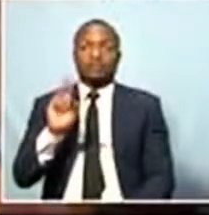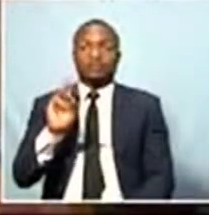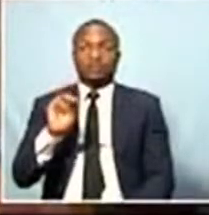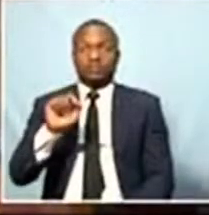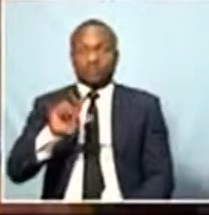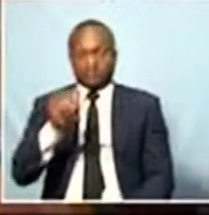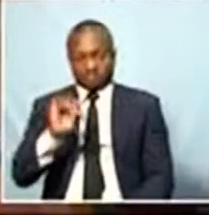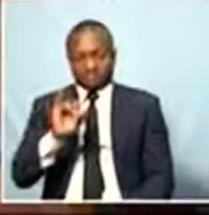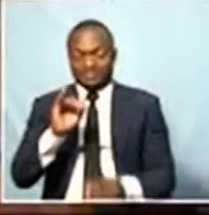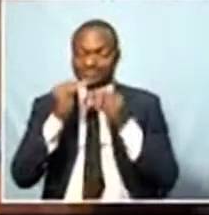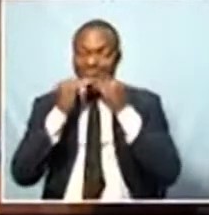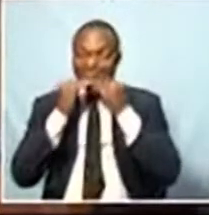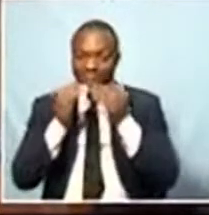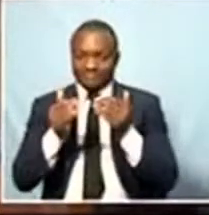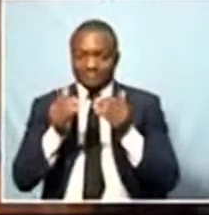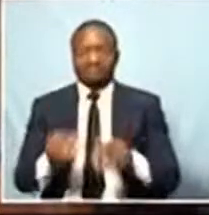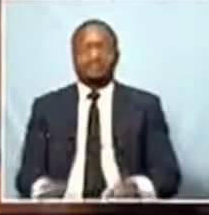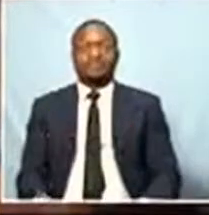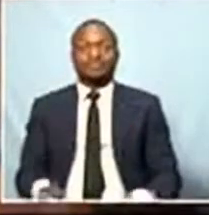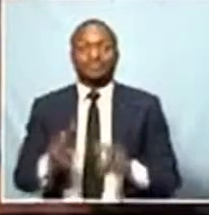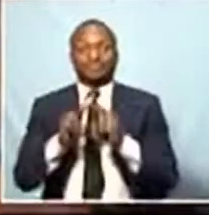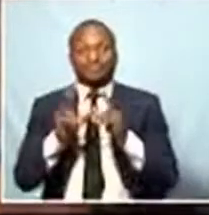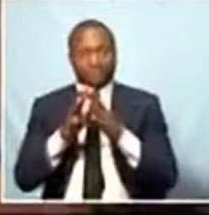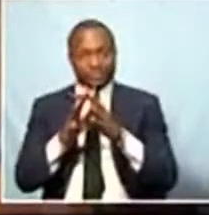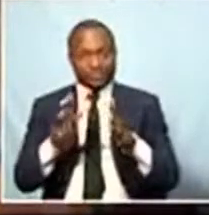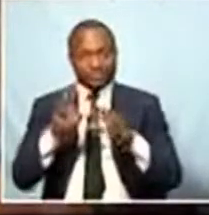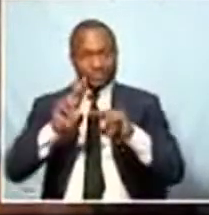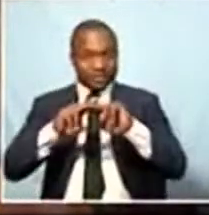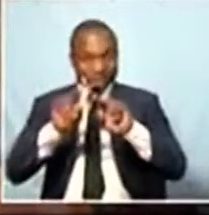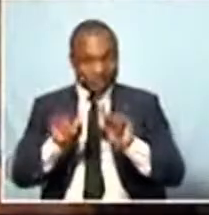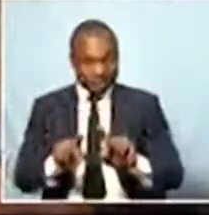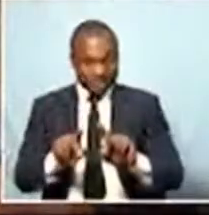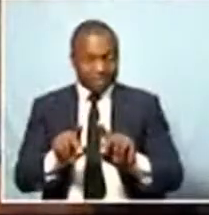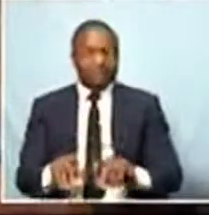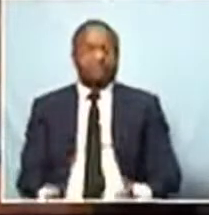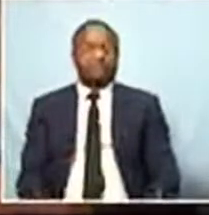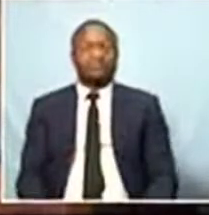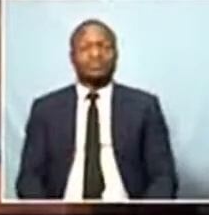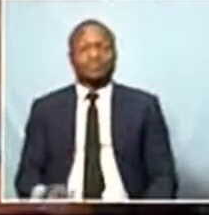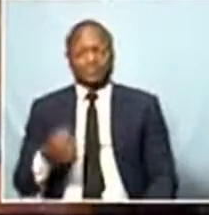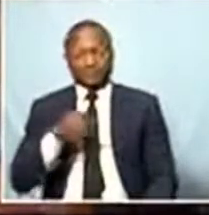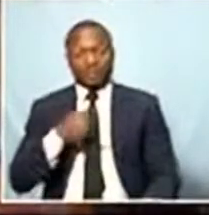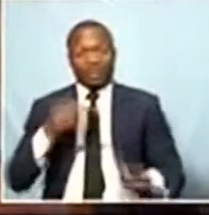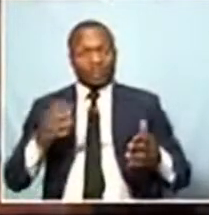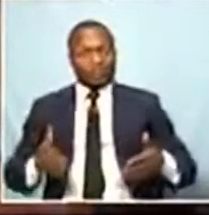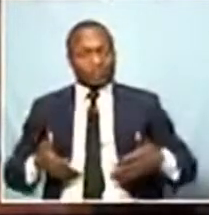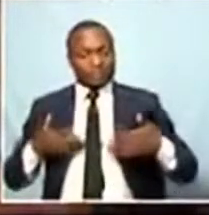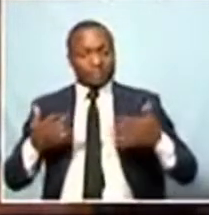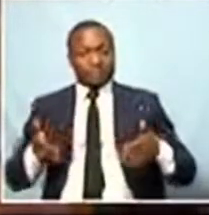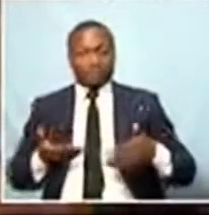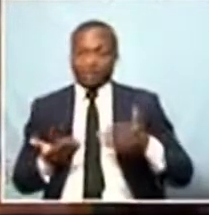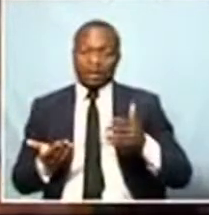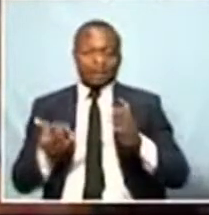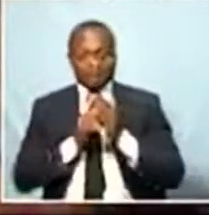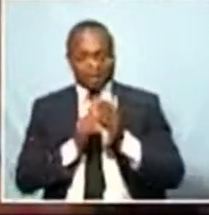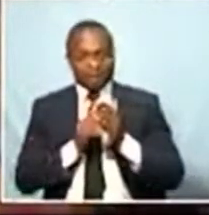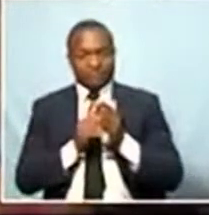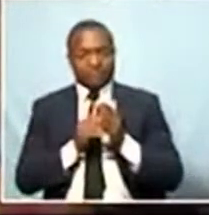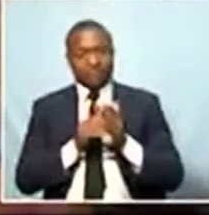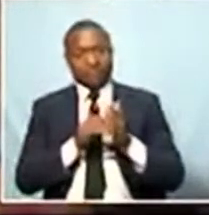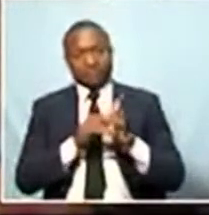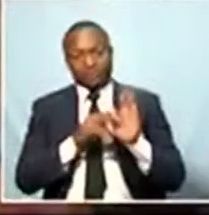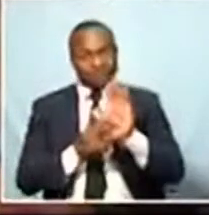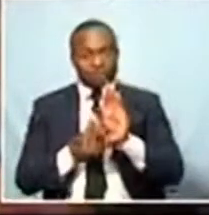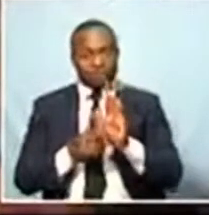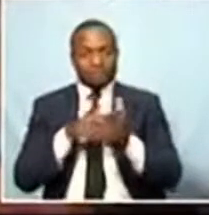Thank you very much, Chair. And I'm glad that you have again pointed out the issue